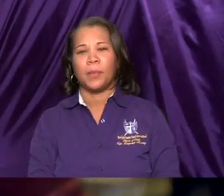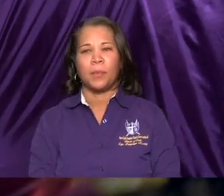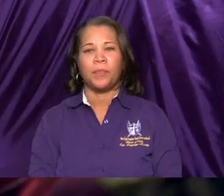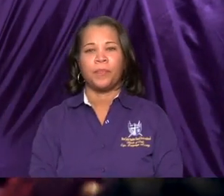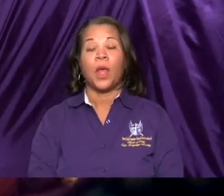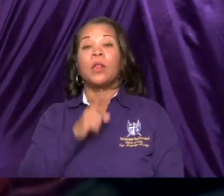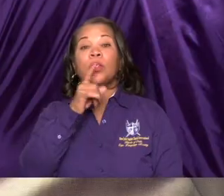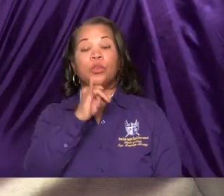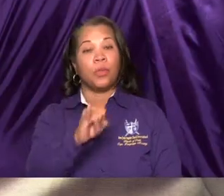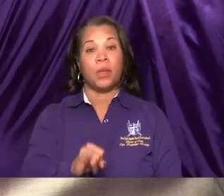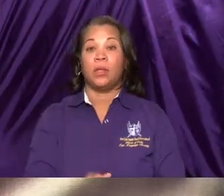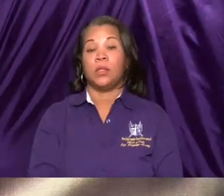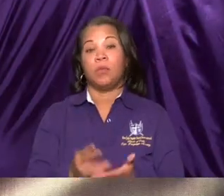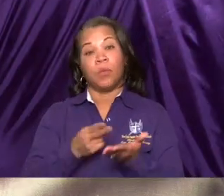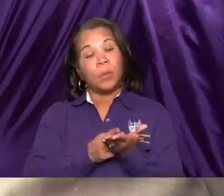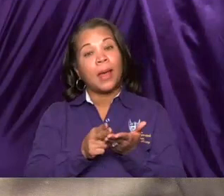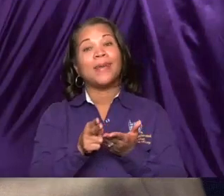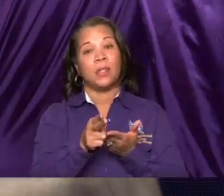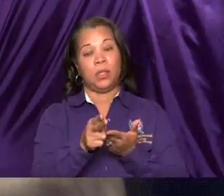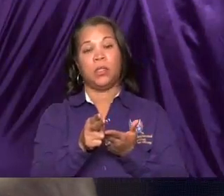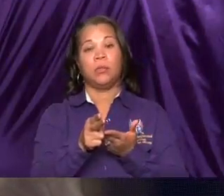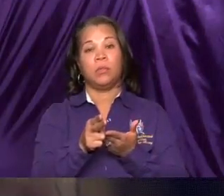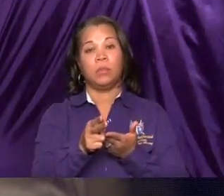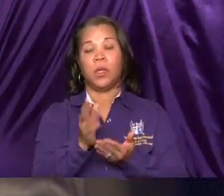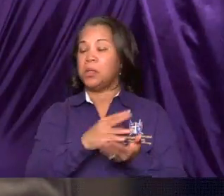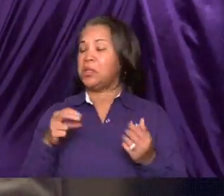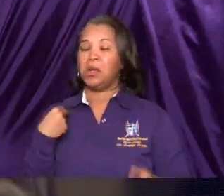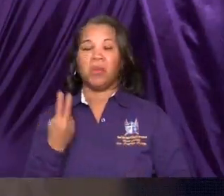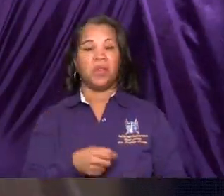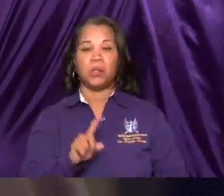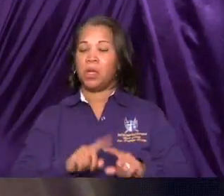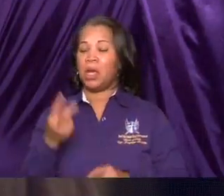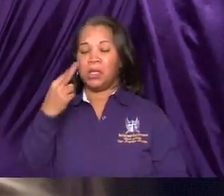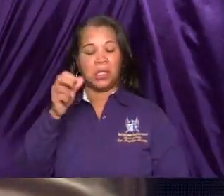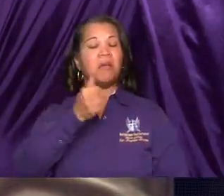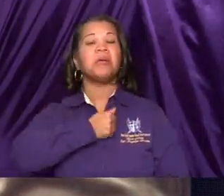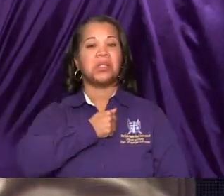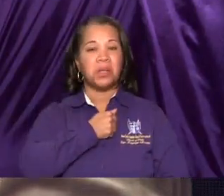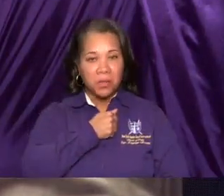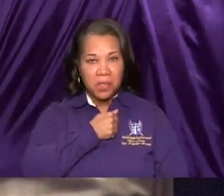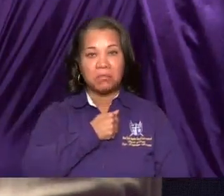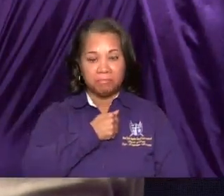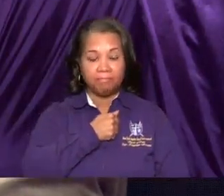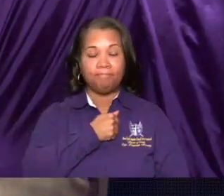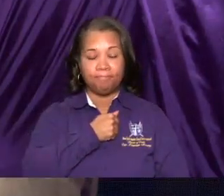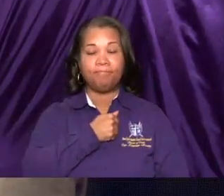And the truth is, if we could be honest, some of us can't stand to see our own self.